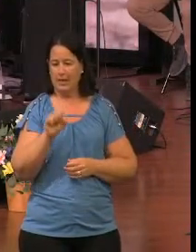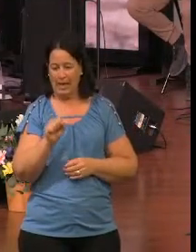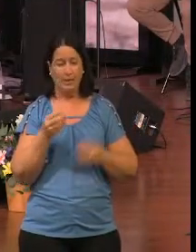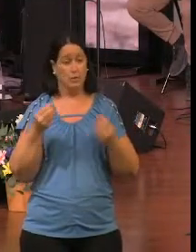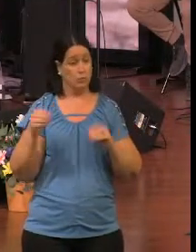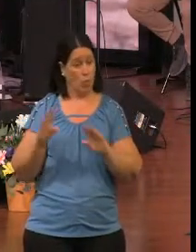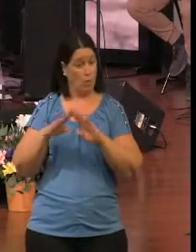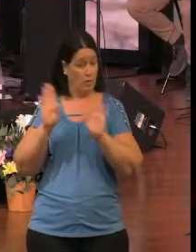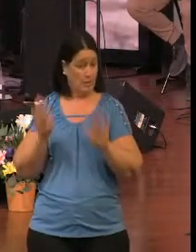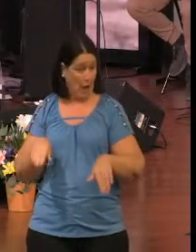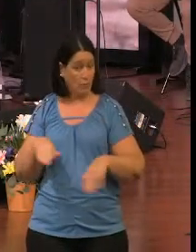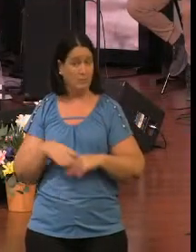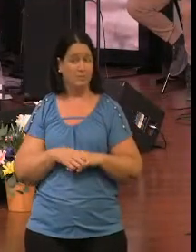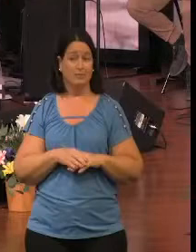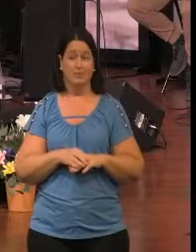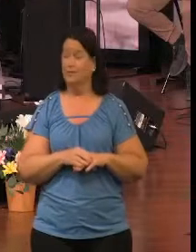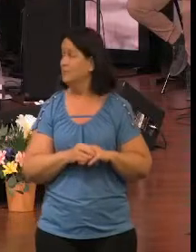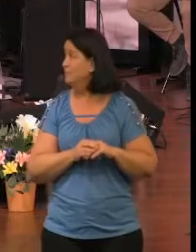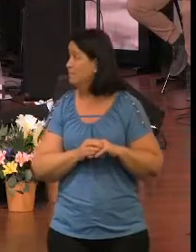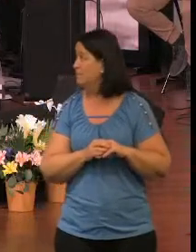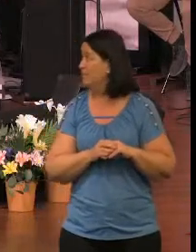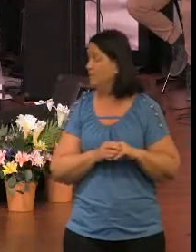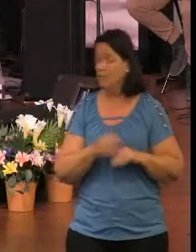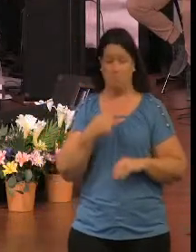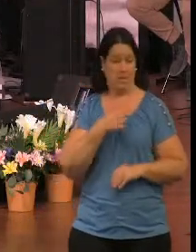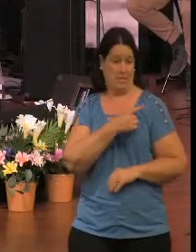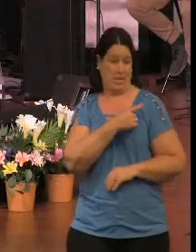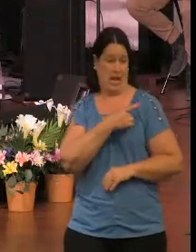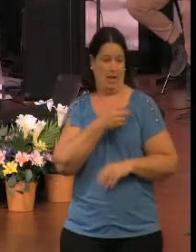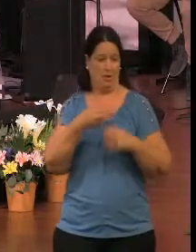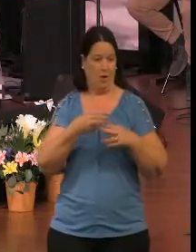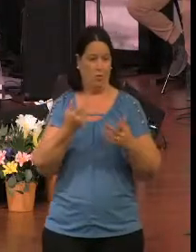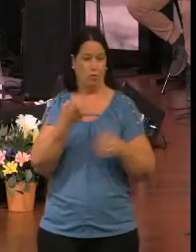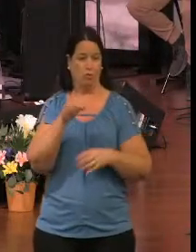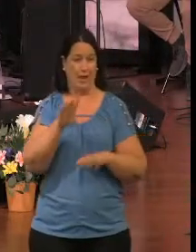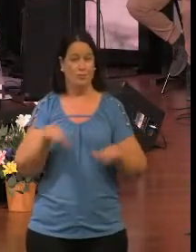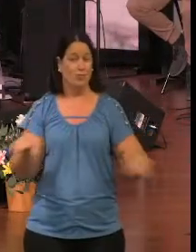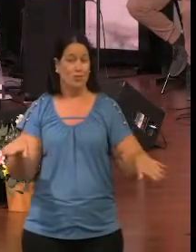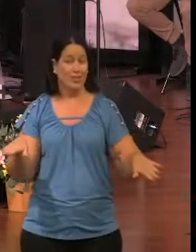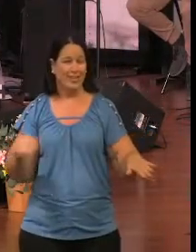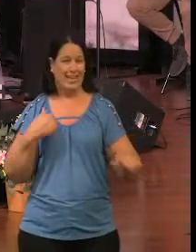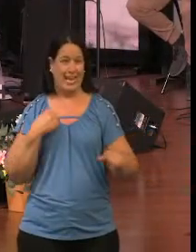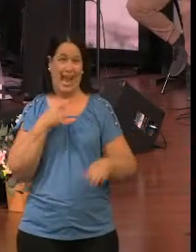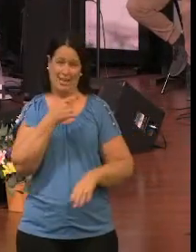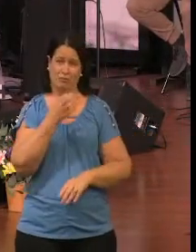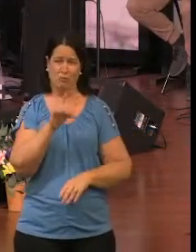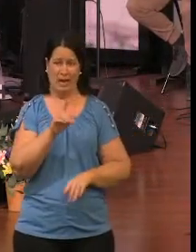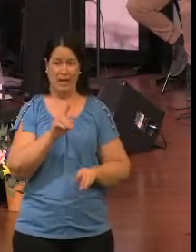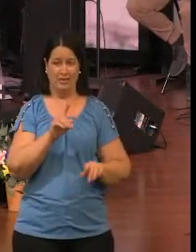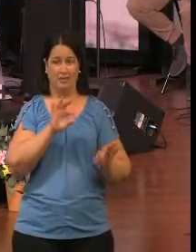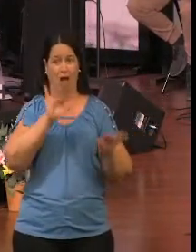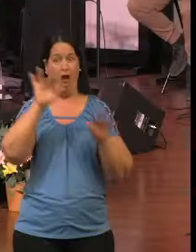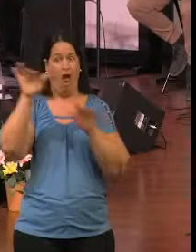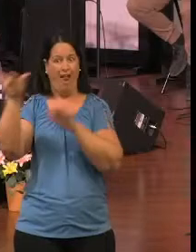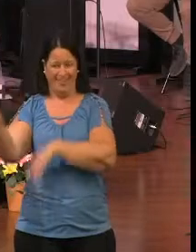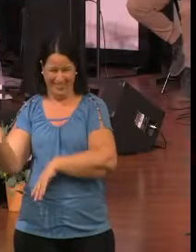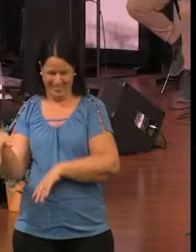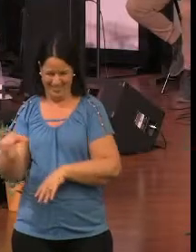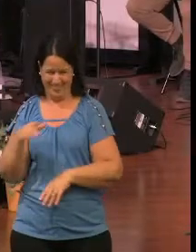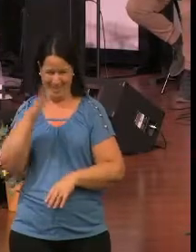house, and he's got this little thing that, you know, Diane and I have 10 of called grandchildren. And, you know, granddads, you